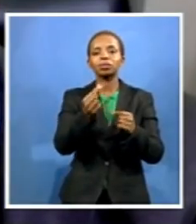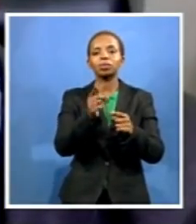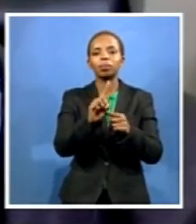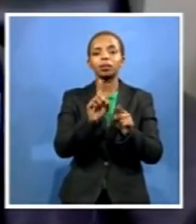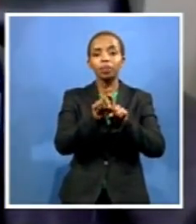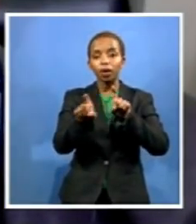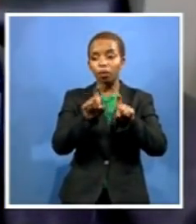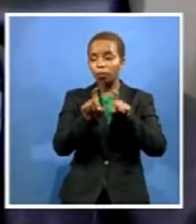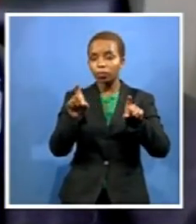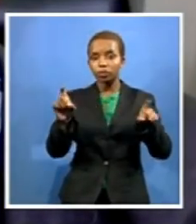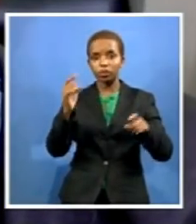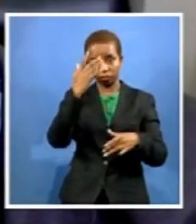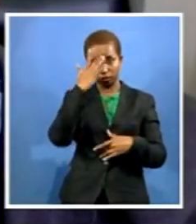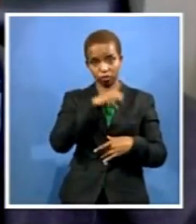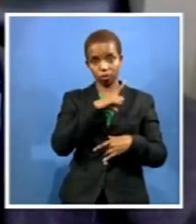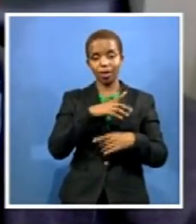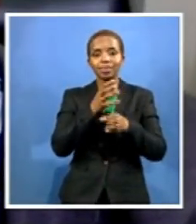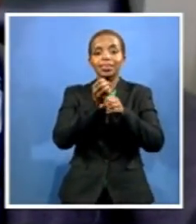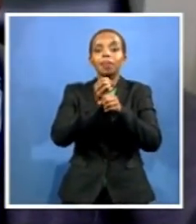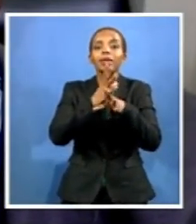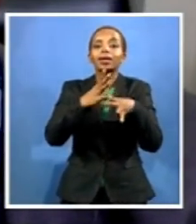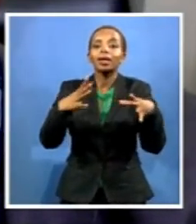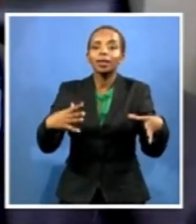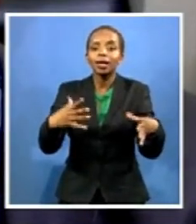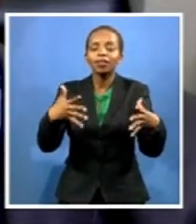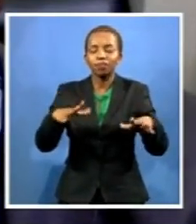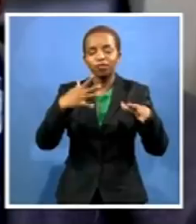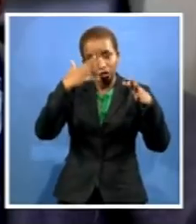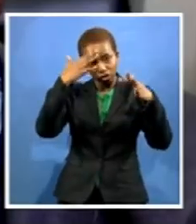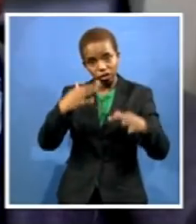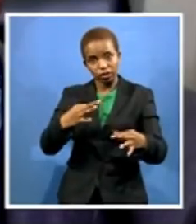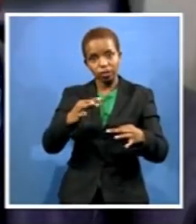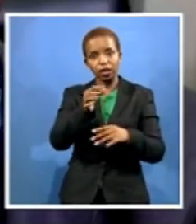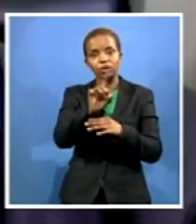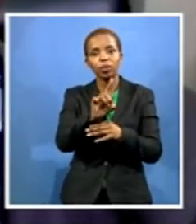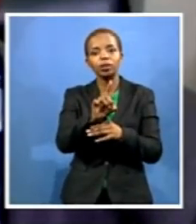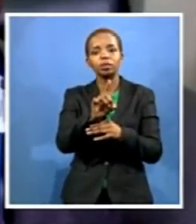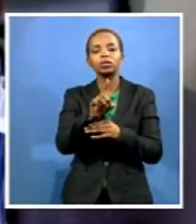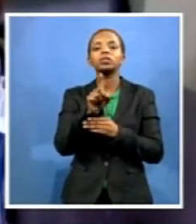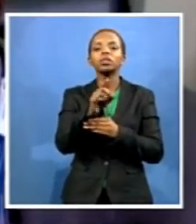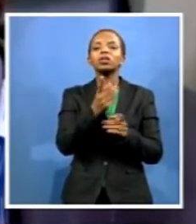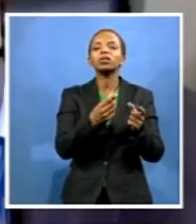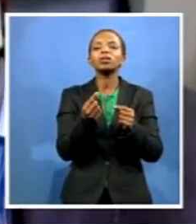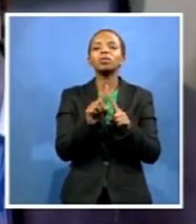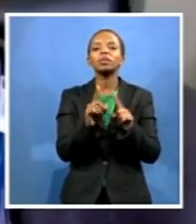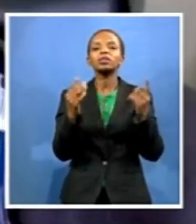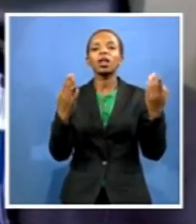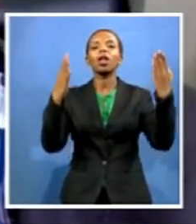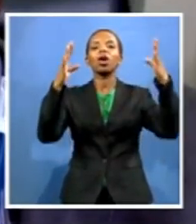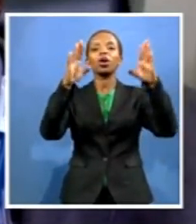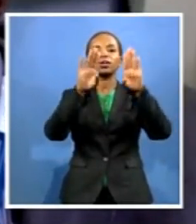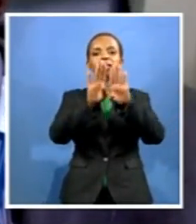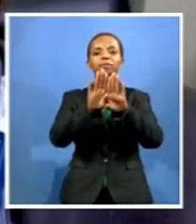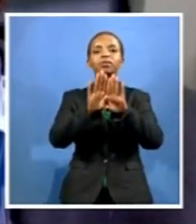when the decision was taken to lock down Accra, some grace period was given, and within that